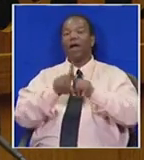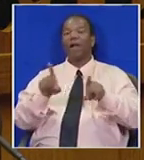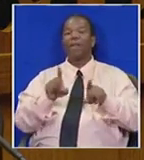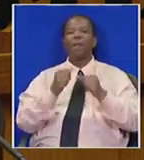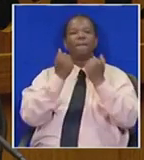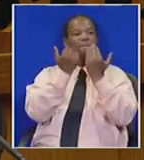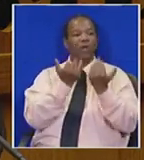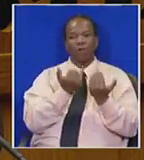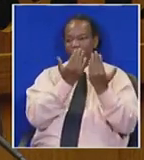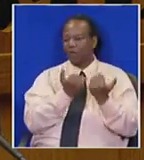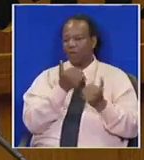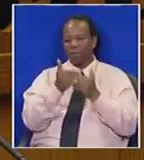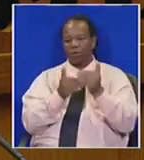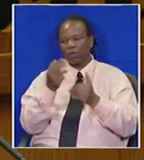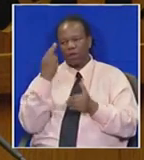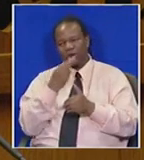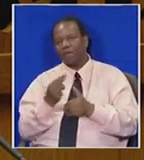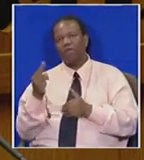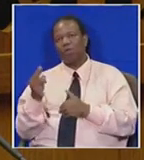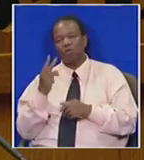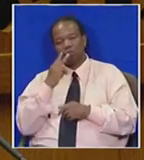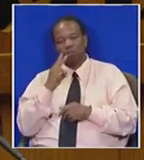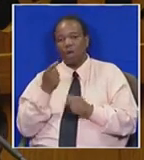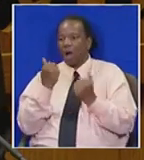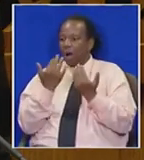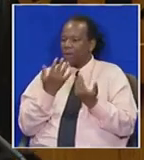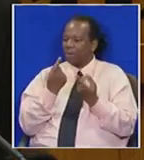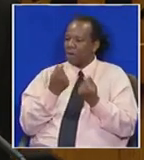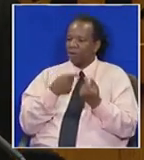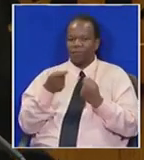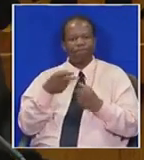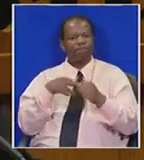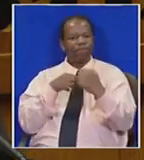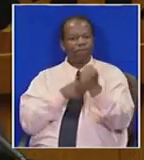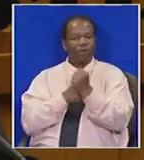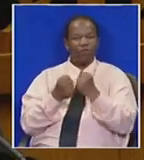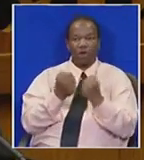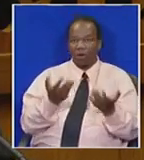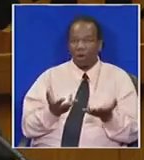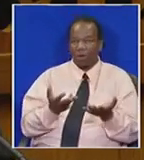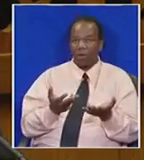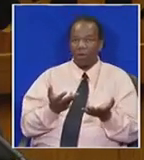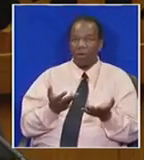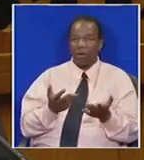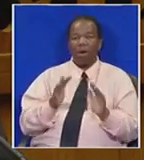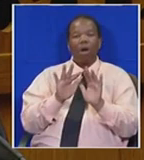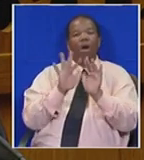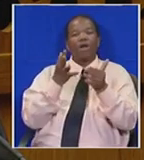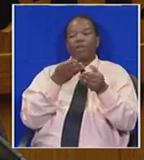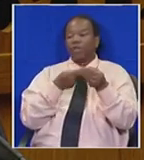being reviewed to address the multi-year cycles of spending in infrastructure. To fund more economic infrastructure